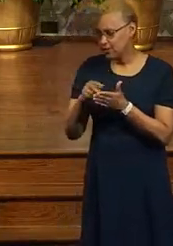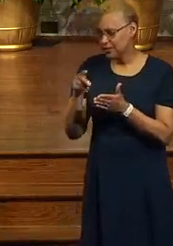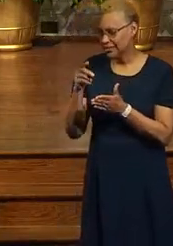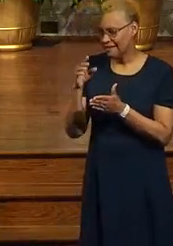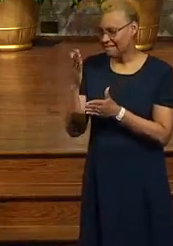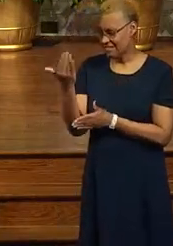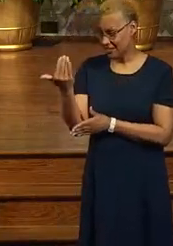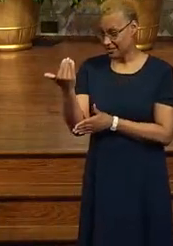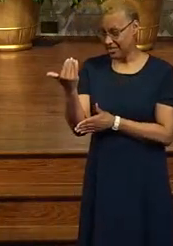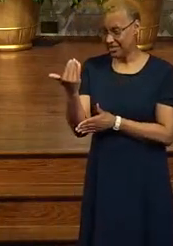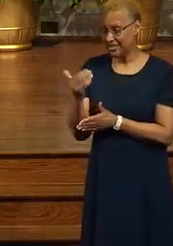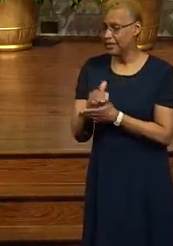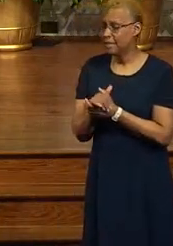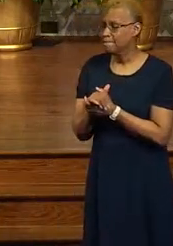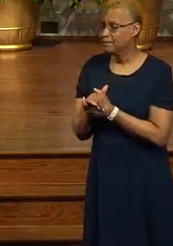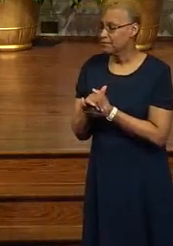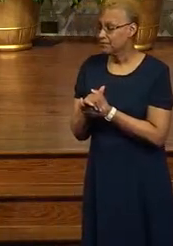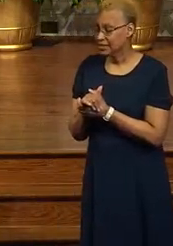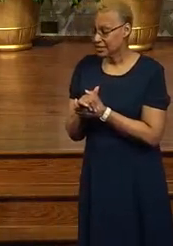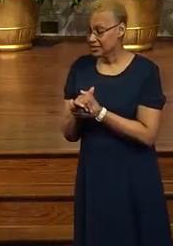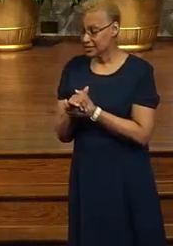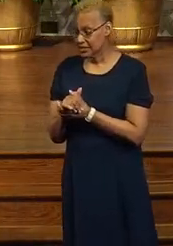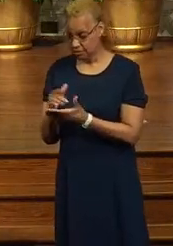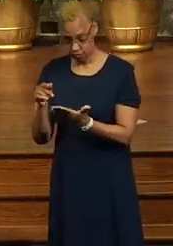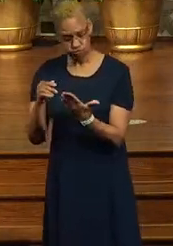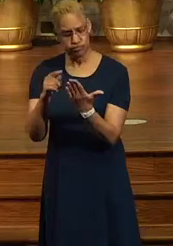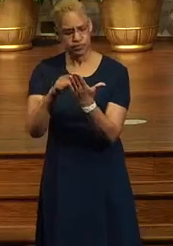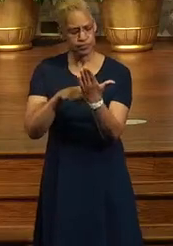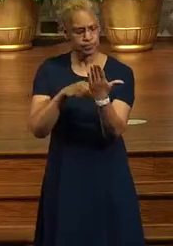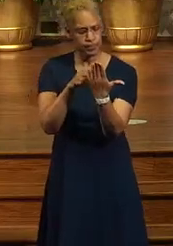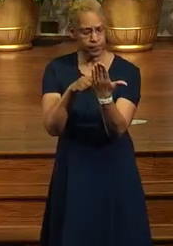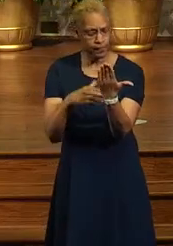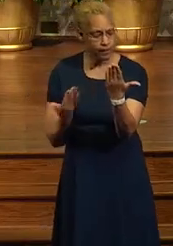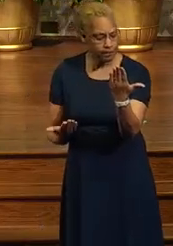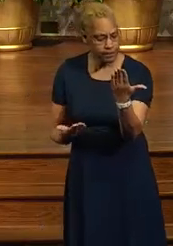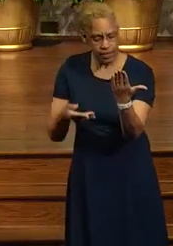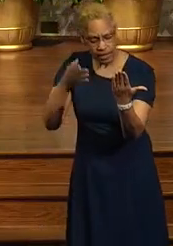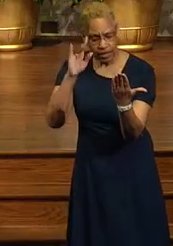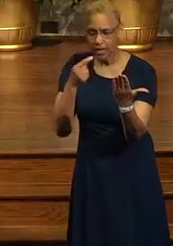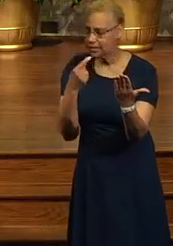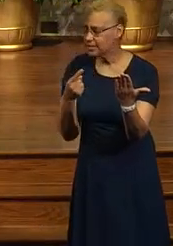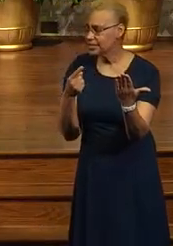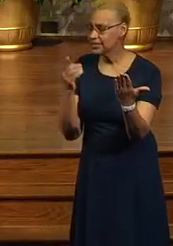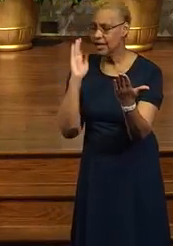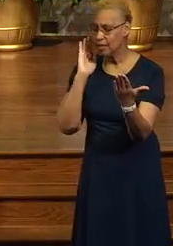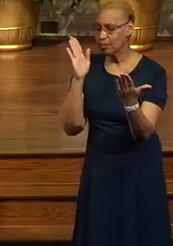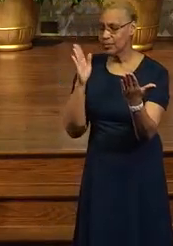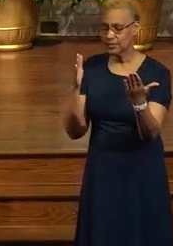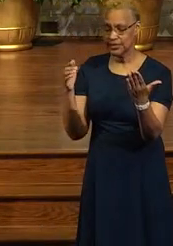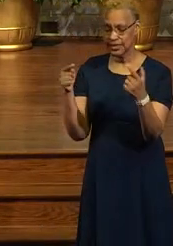I love this text. Genesis 3:15, the Bible says, God says, I will put enmity,